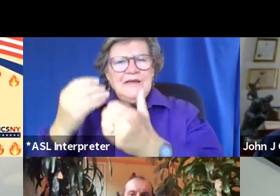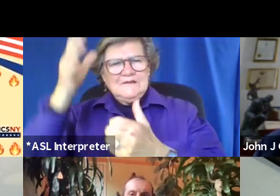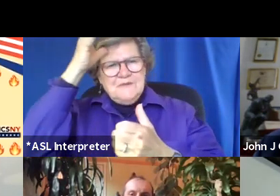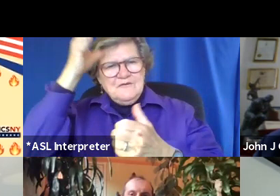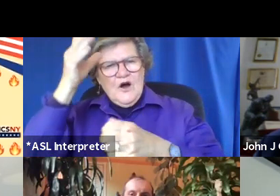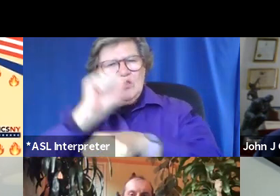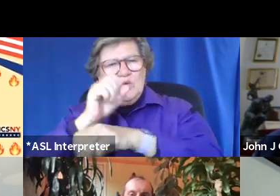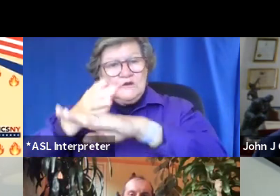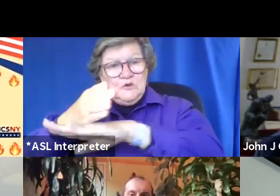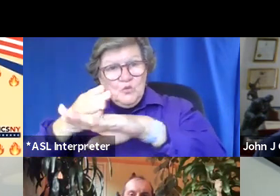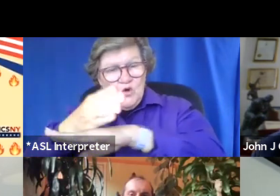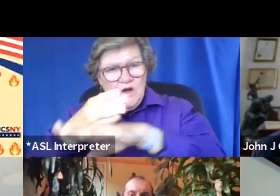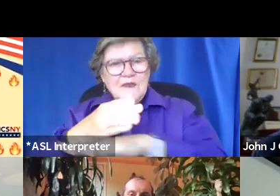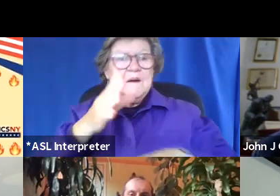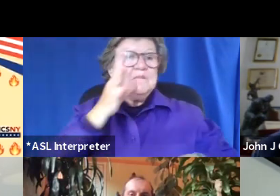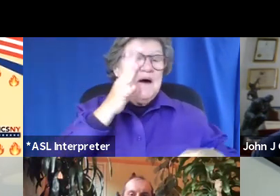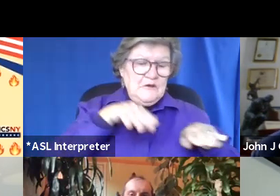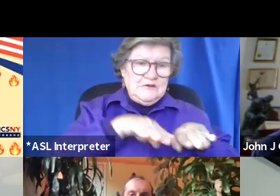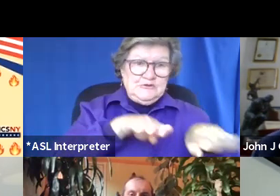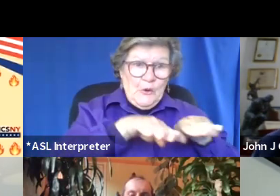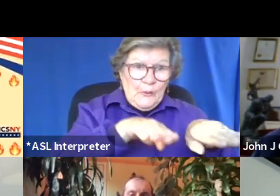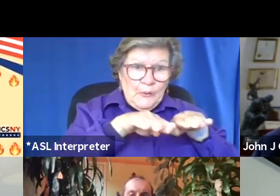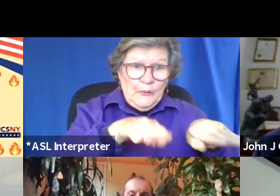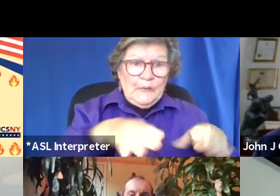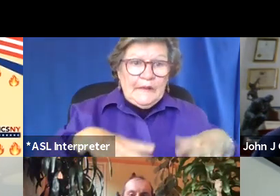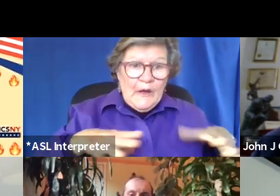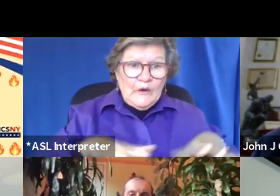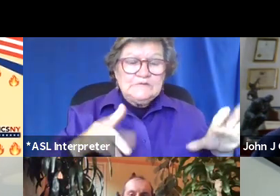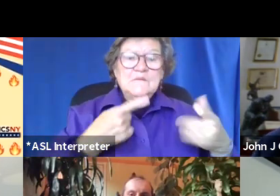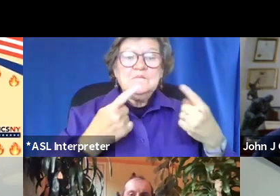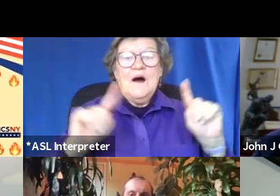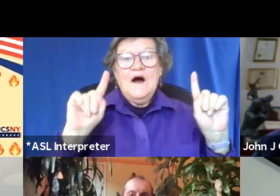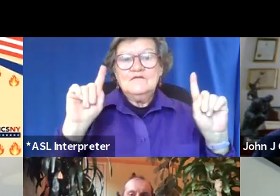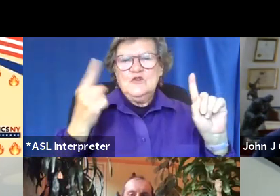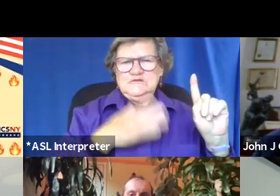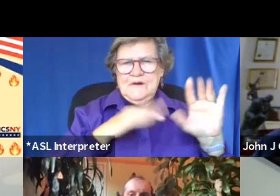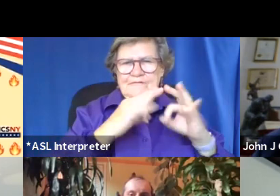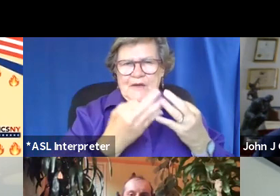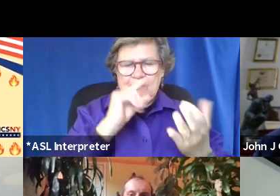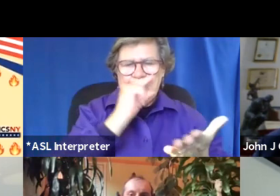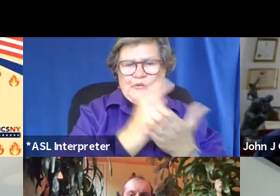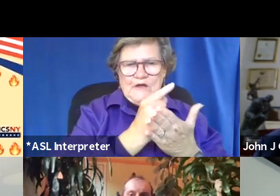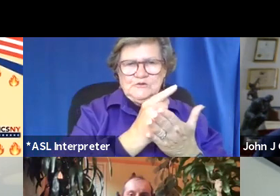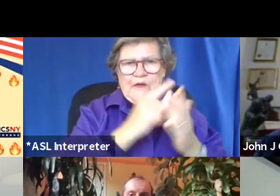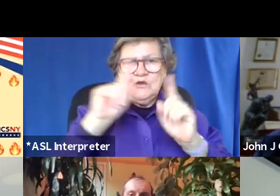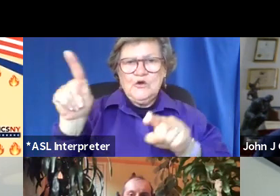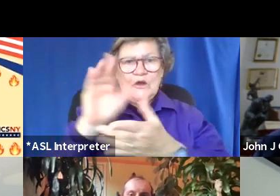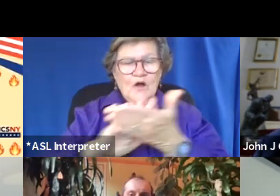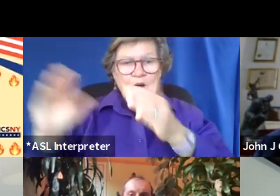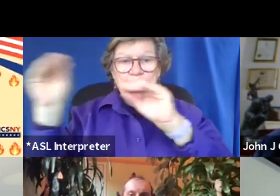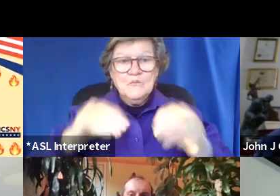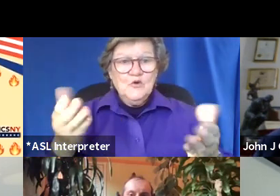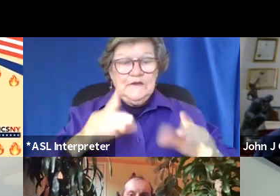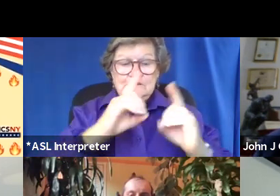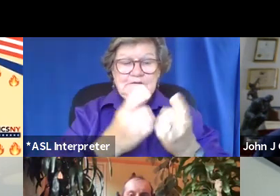was a garment worker. I was the first in my family to graduate from high school and go on to college. I moved to this district in 1999 and have been